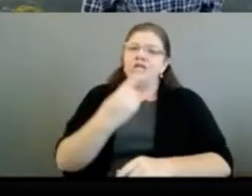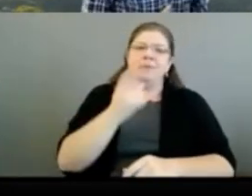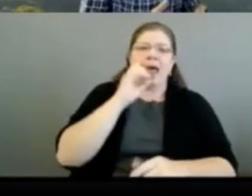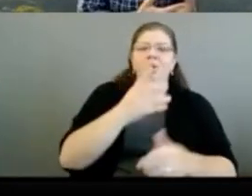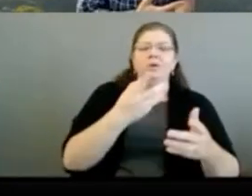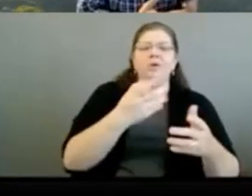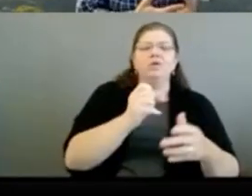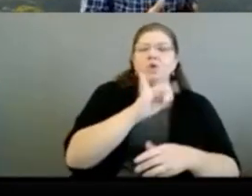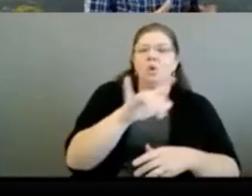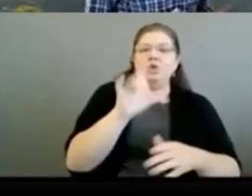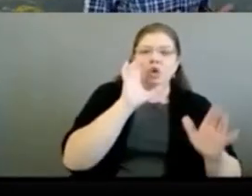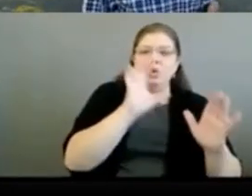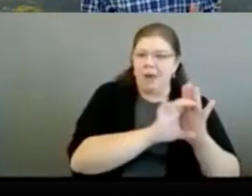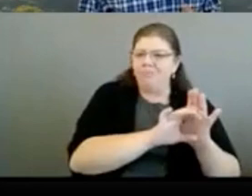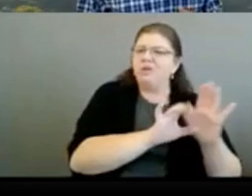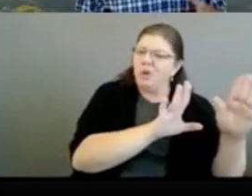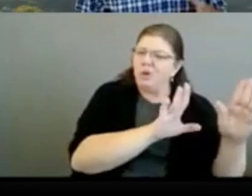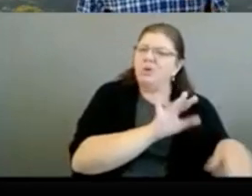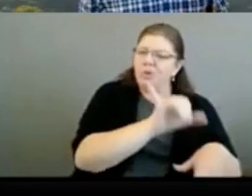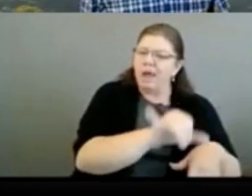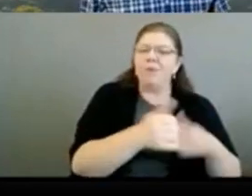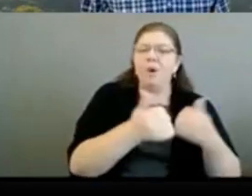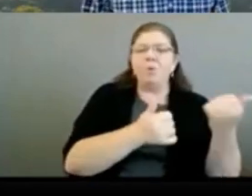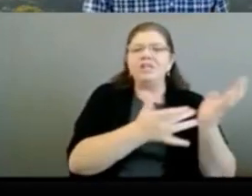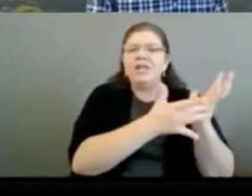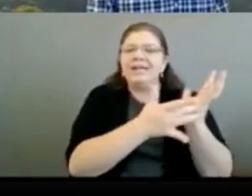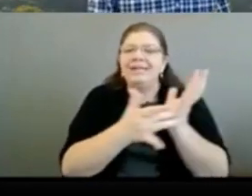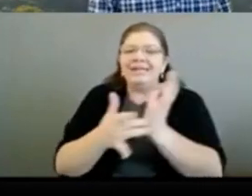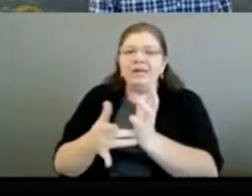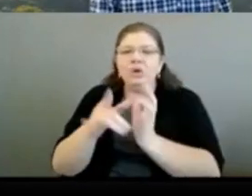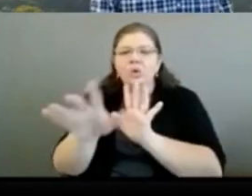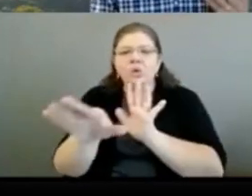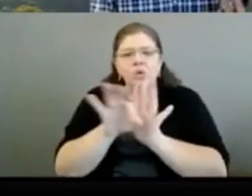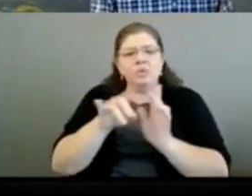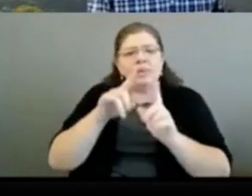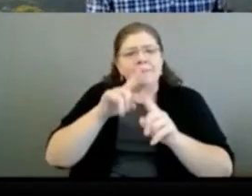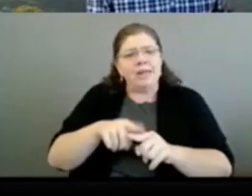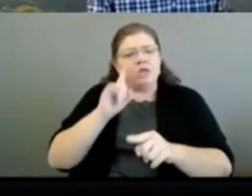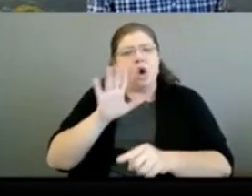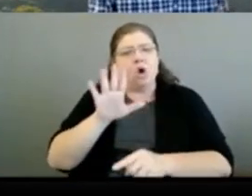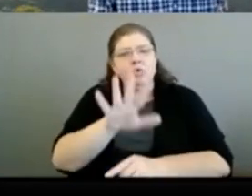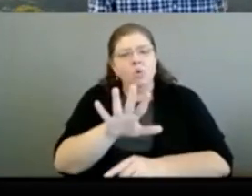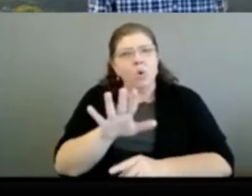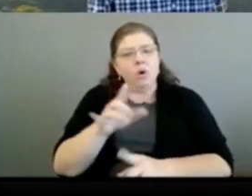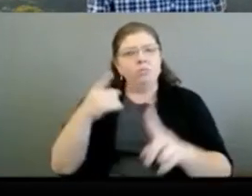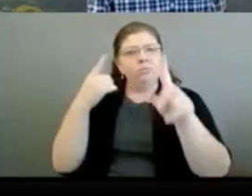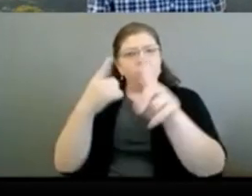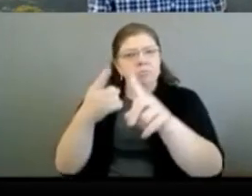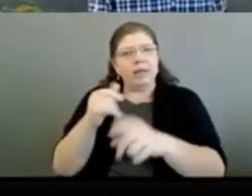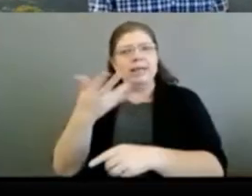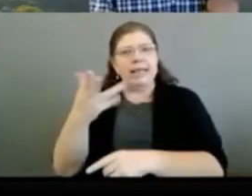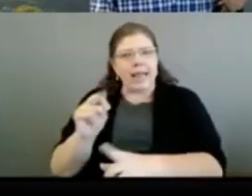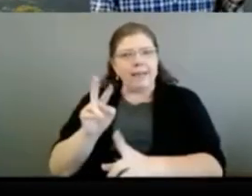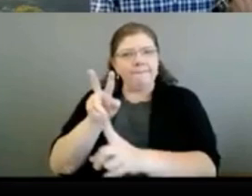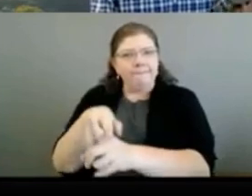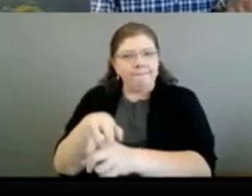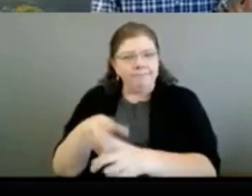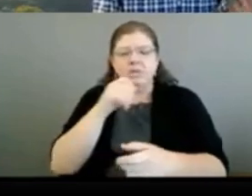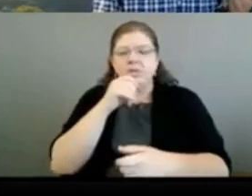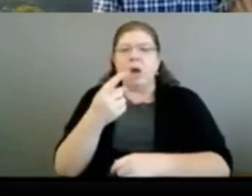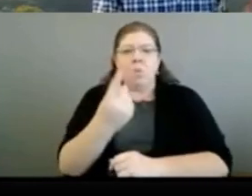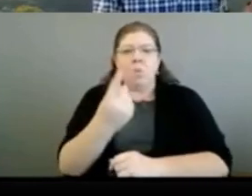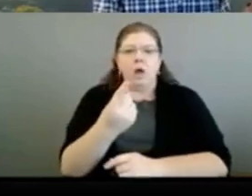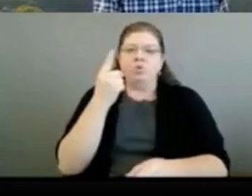you choose depends on the kinds of things that you want to say or the kind of claims you want to make. In other words, what your purpose is with your analysis. So there's not one